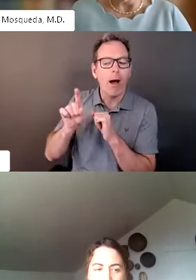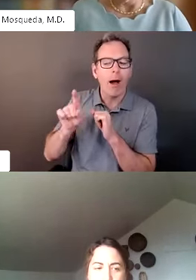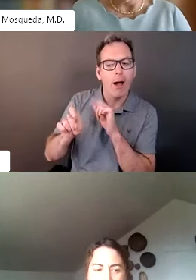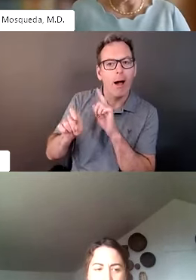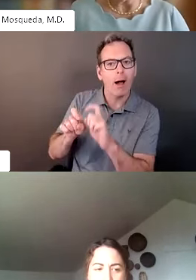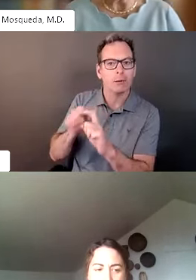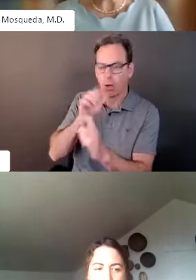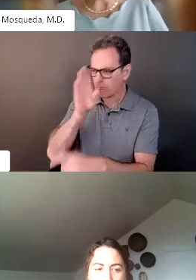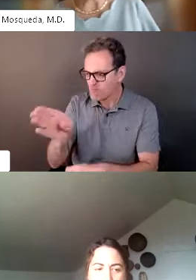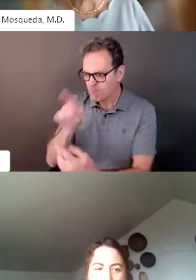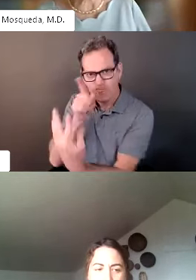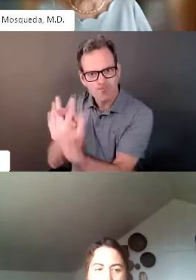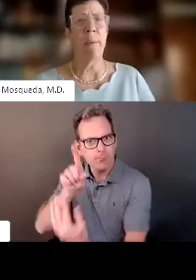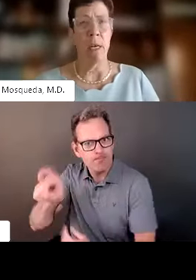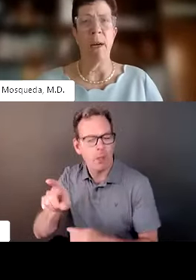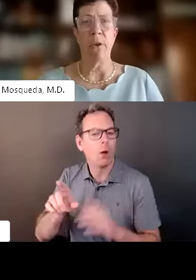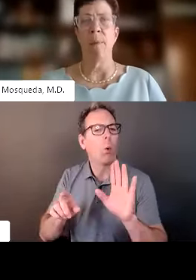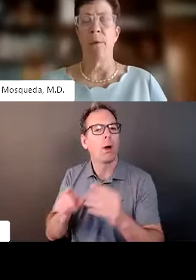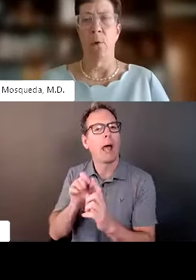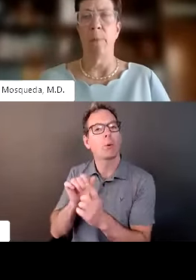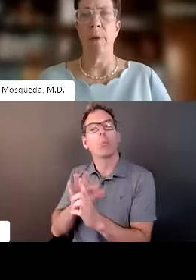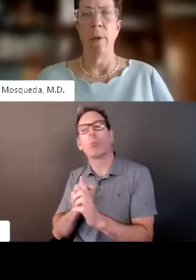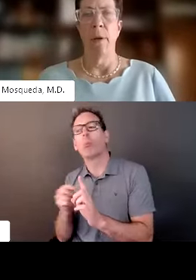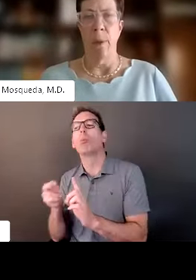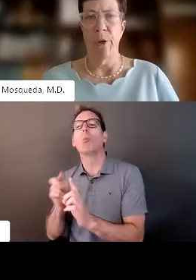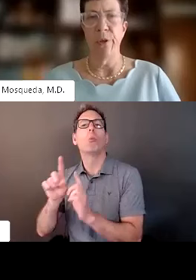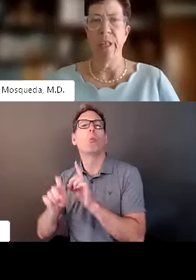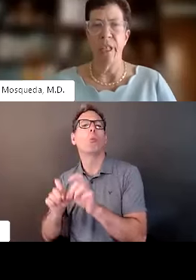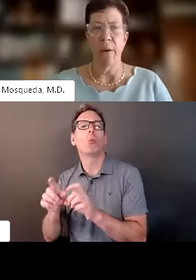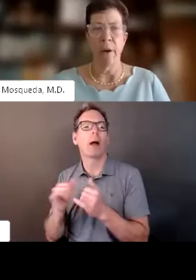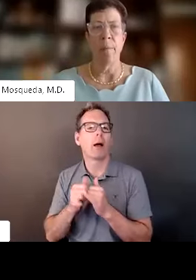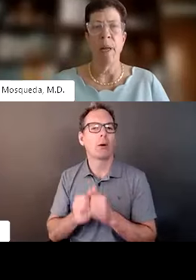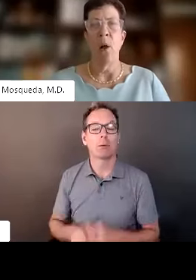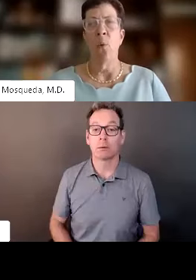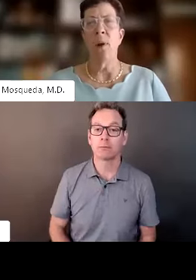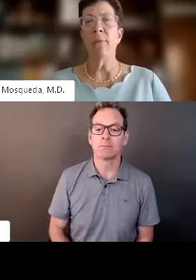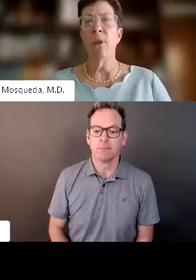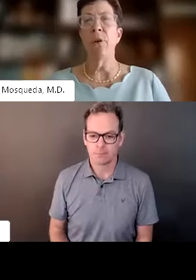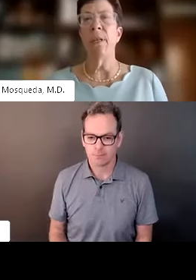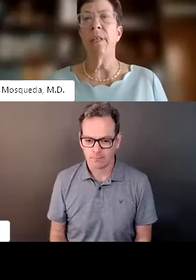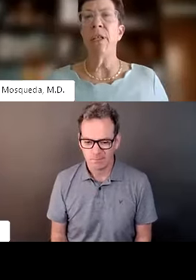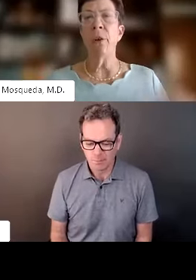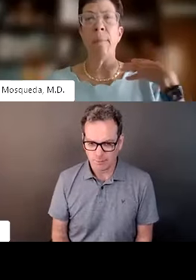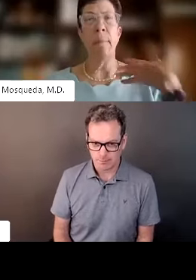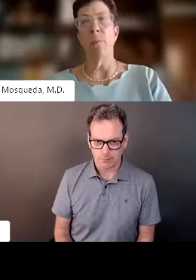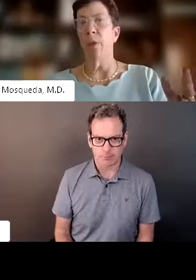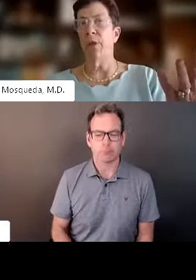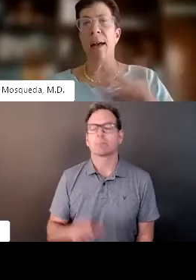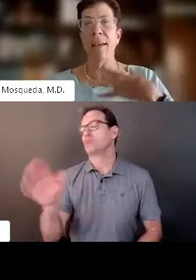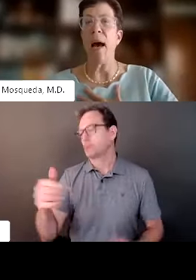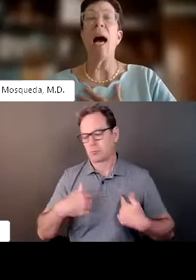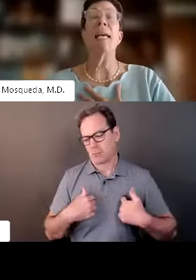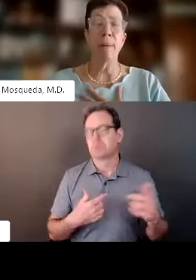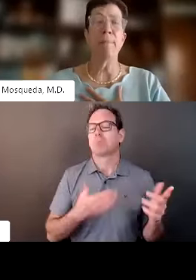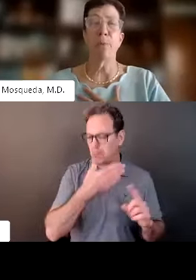what I've learned. And again, Denise is going to really be talking about trauma-informed approaches, etc. But what I've learned is that you can be much more,